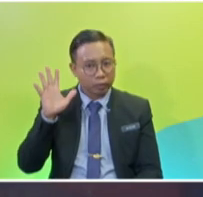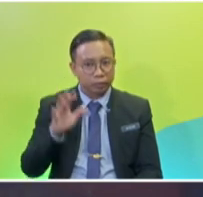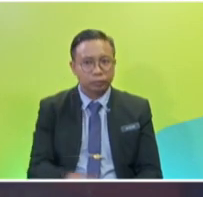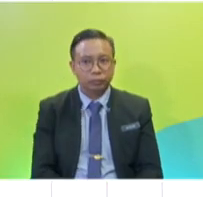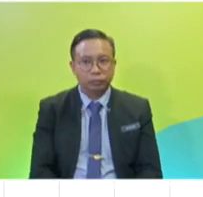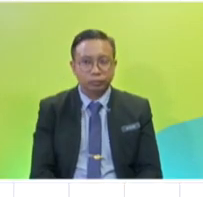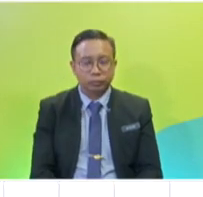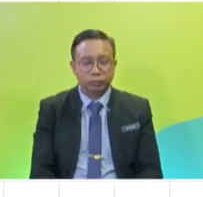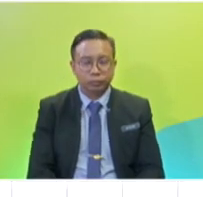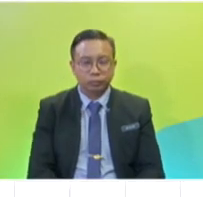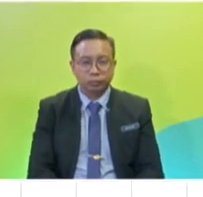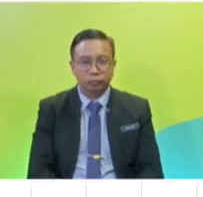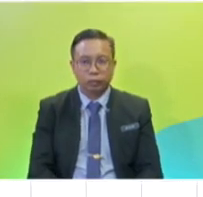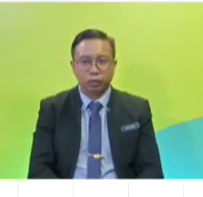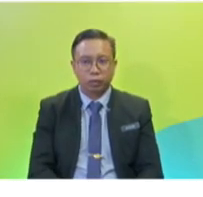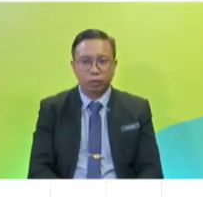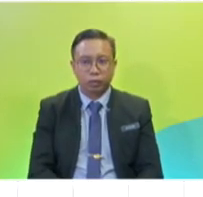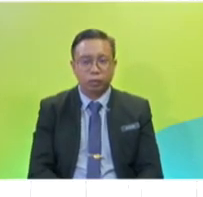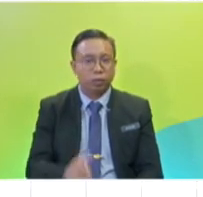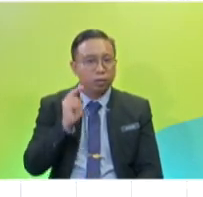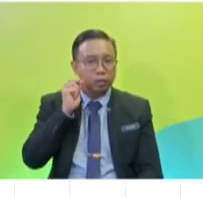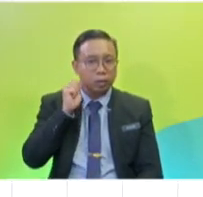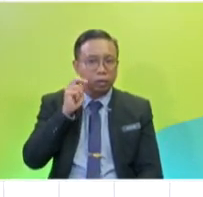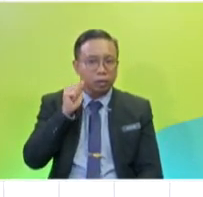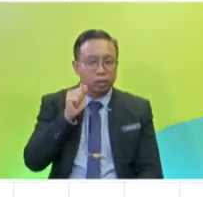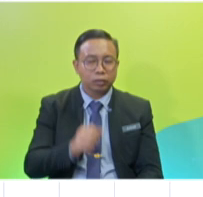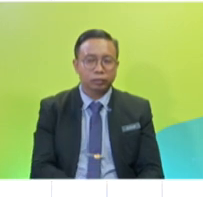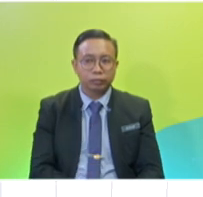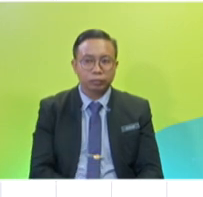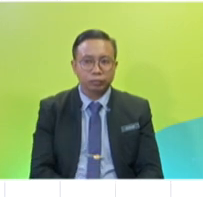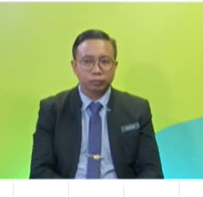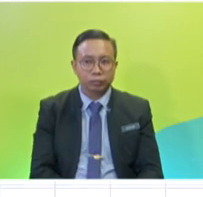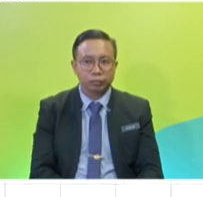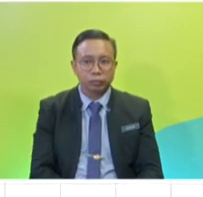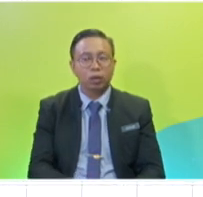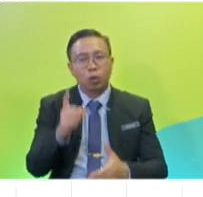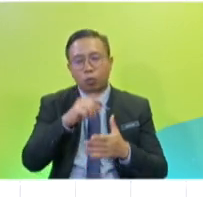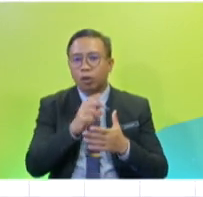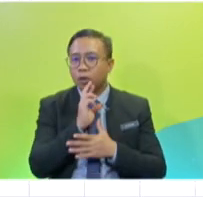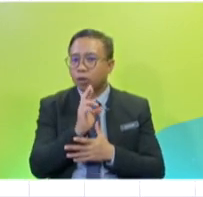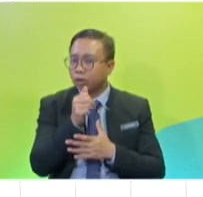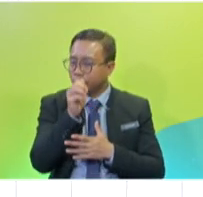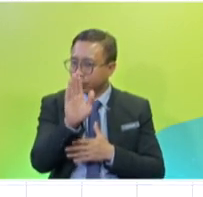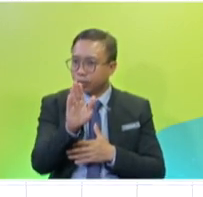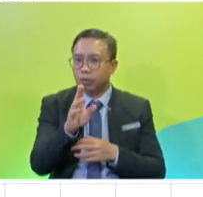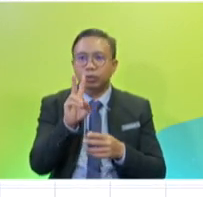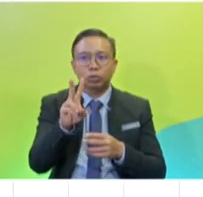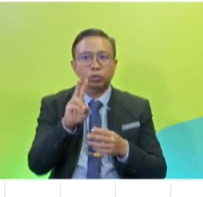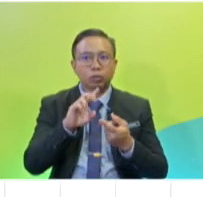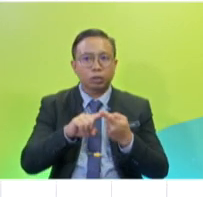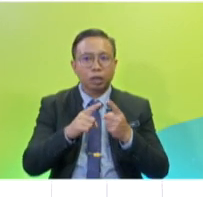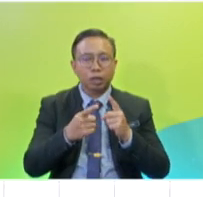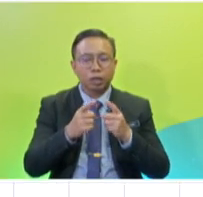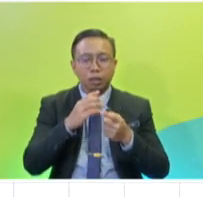I try, madam? Okay, who's that? Oh, Nana in the house. Okay, Nana. So, what are your two colors, Nana?